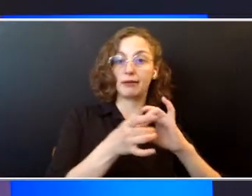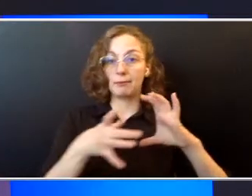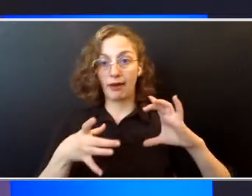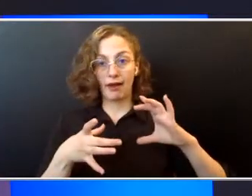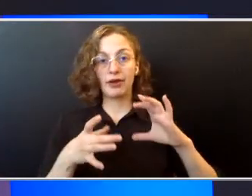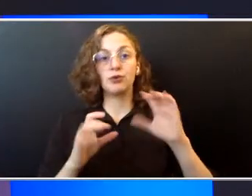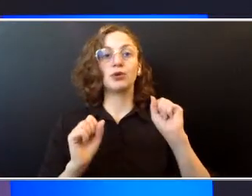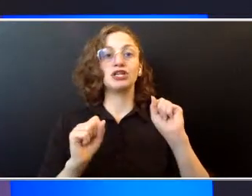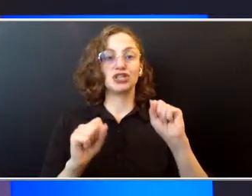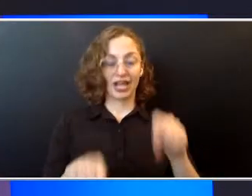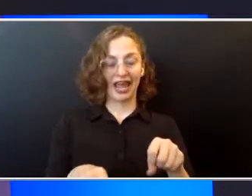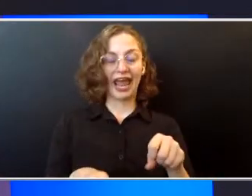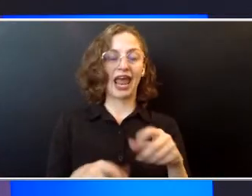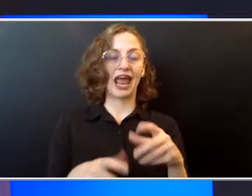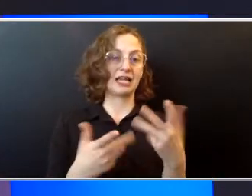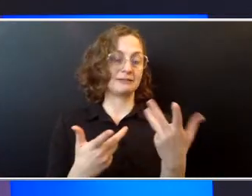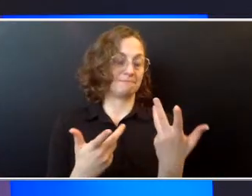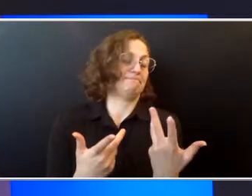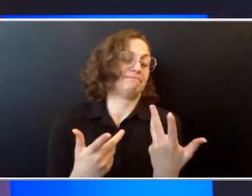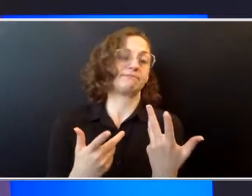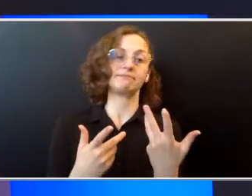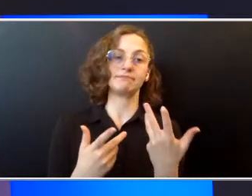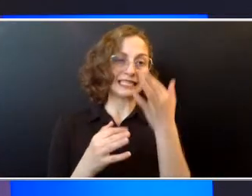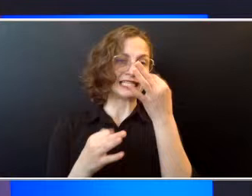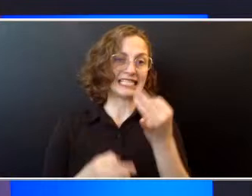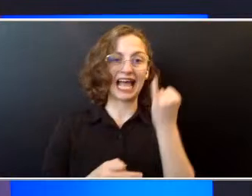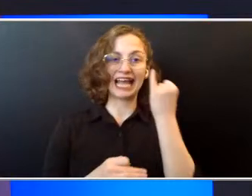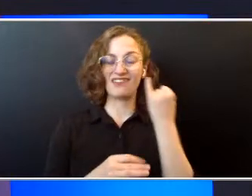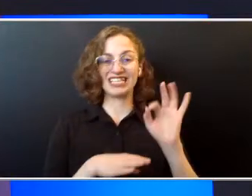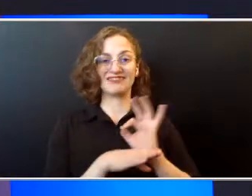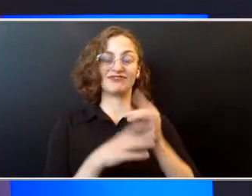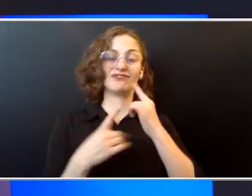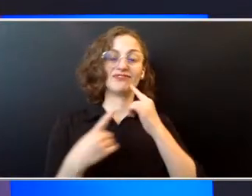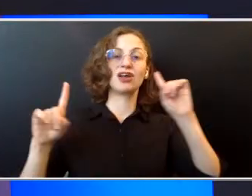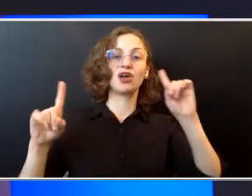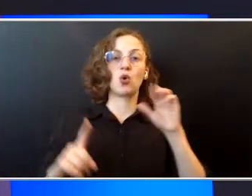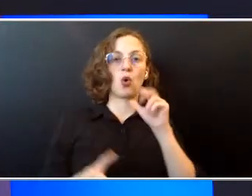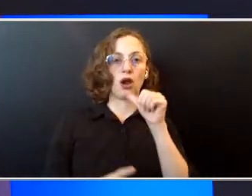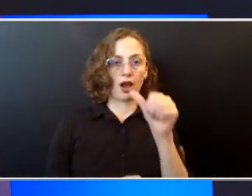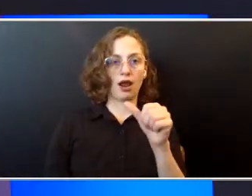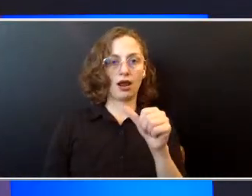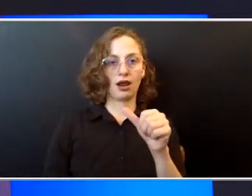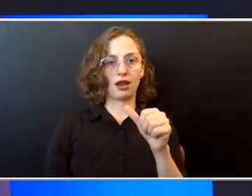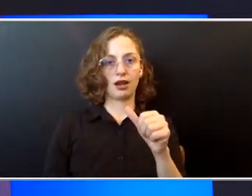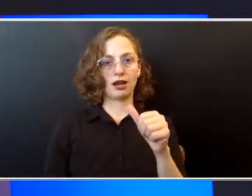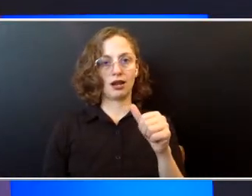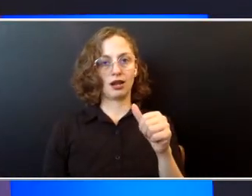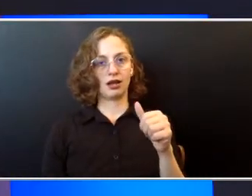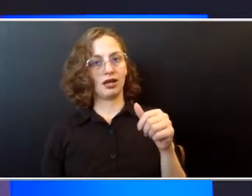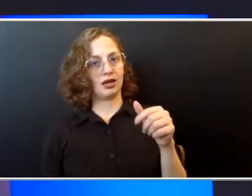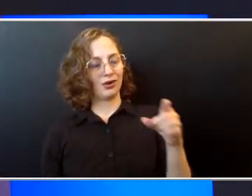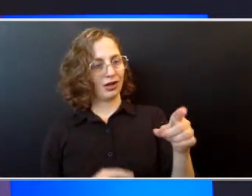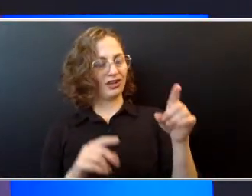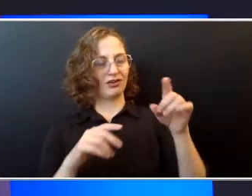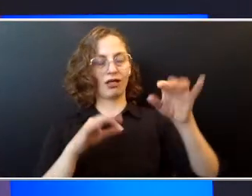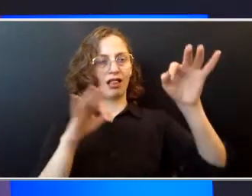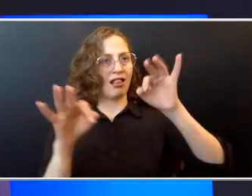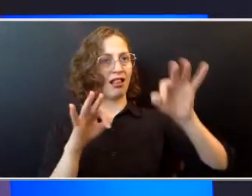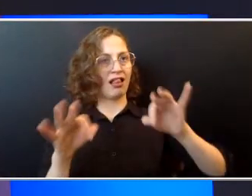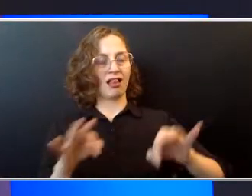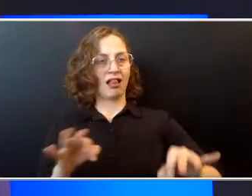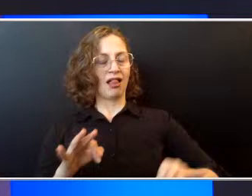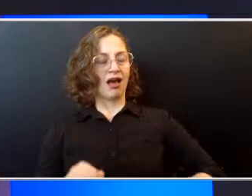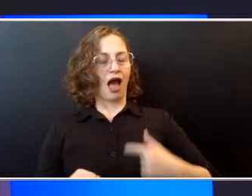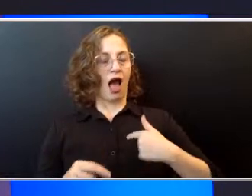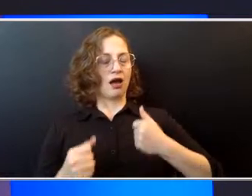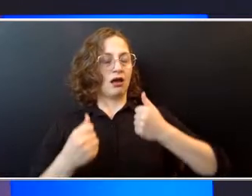doing something good to potentially doing something bad. I start to see like hieroglyphics when you get into it. I'm going to have to. It's very study complex,